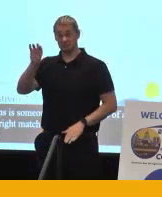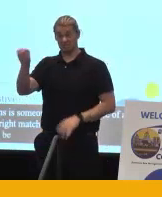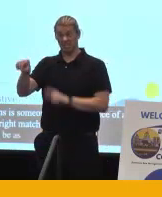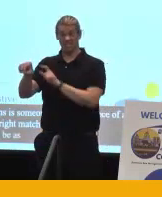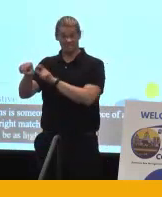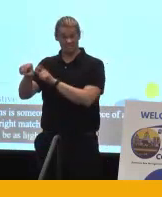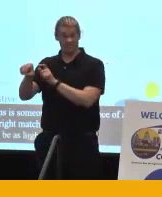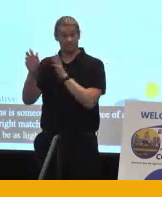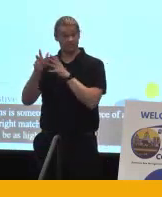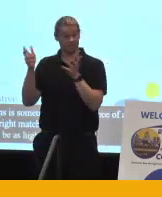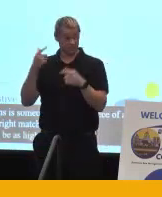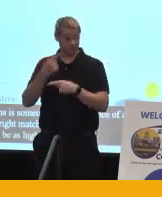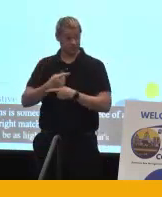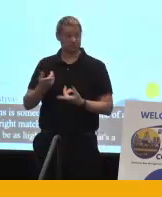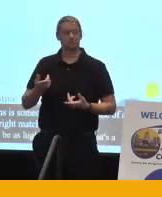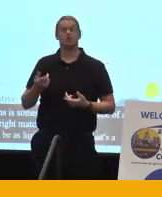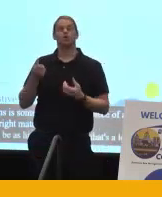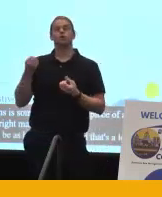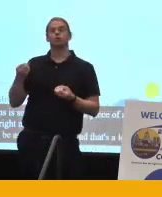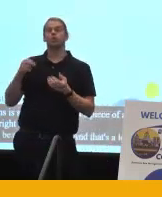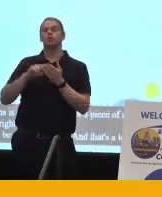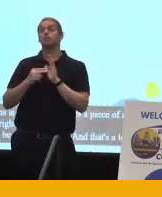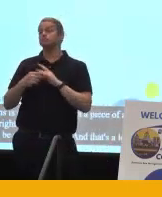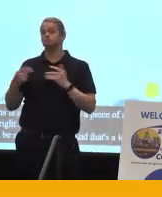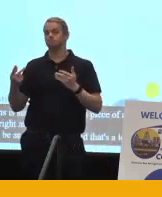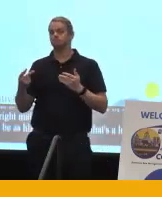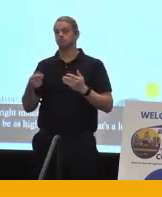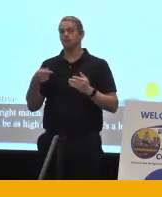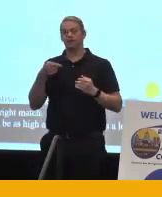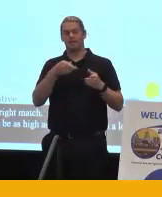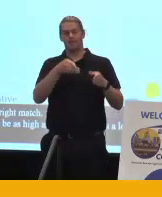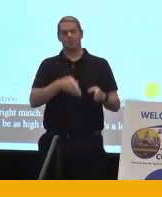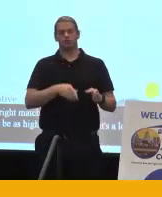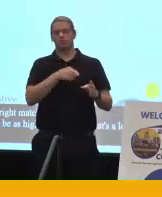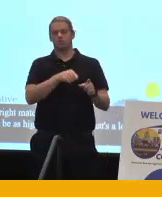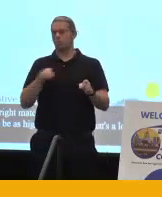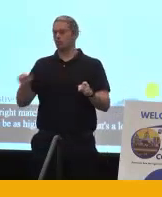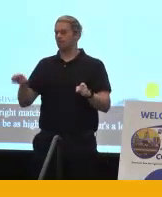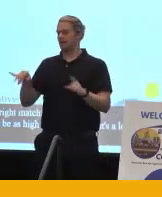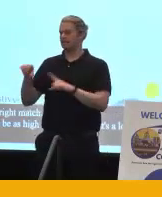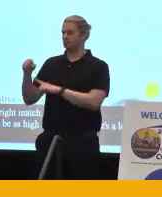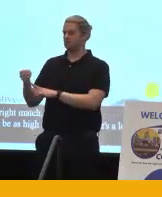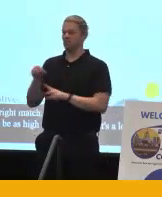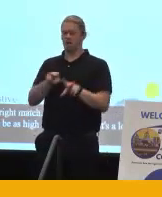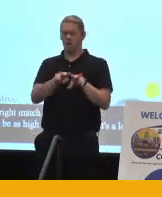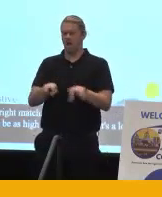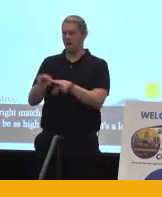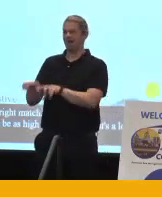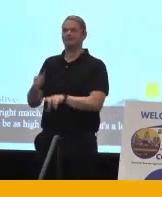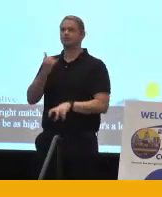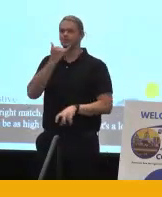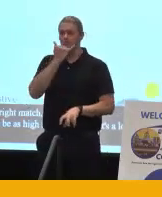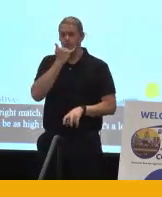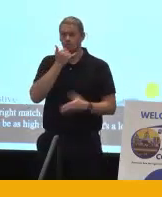And what that means is we haven't listened to one of those right parts. We didn't get it right. So we either didn't listen